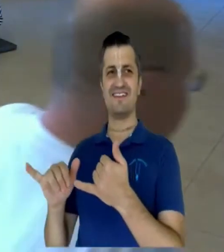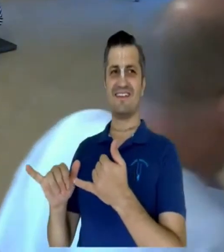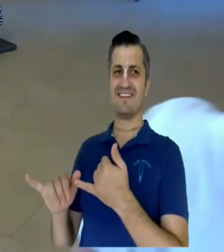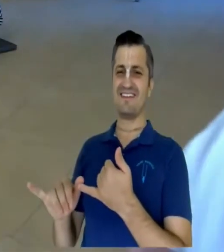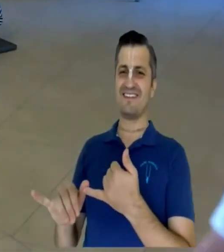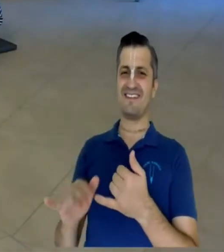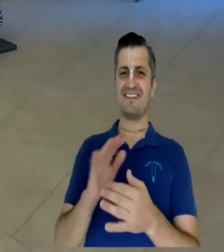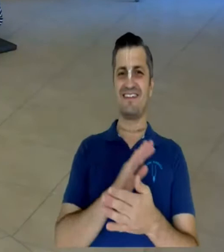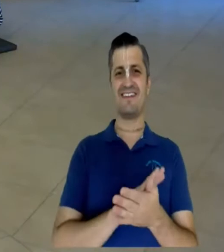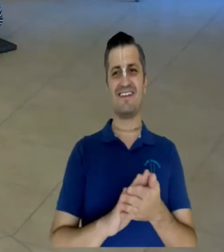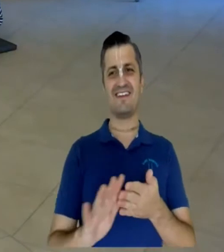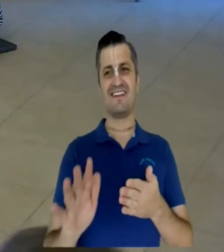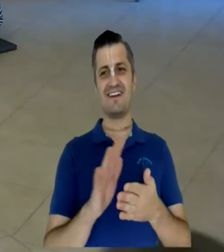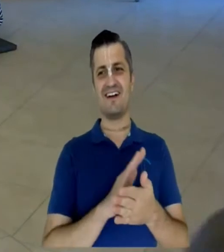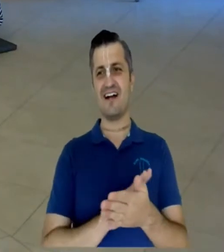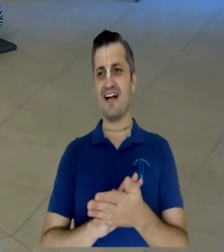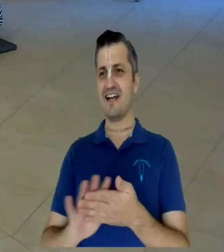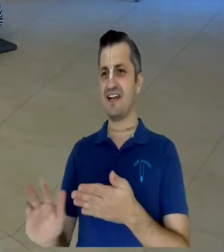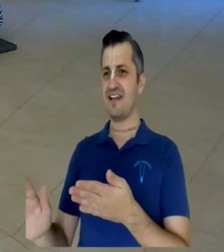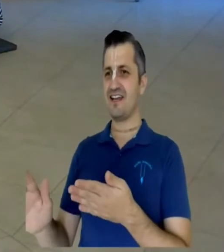Krishna Krishna Hare